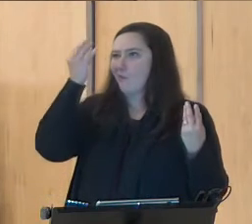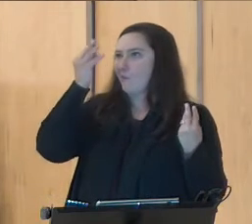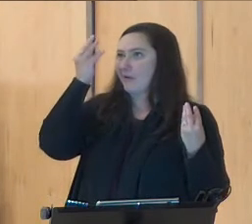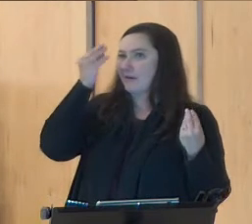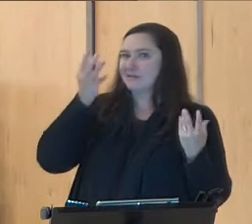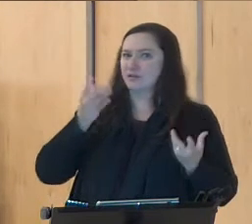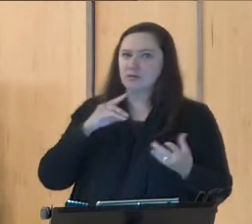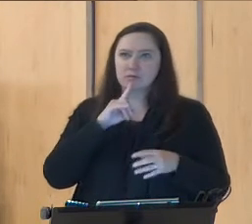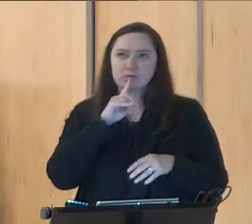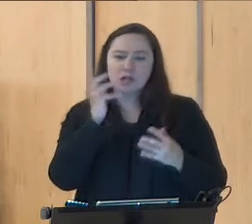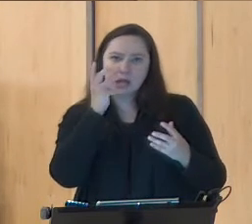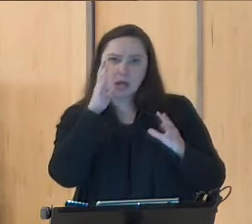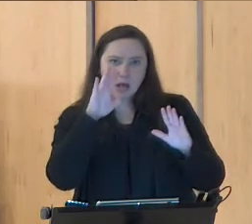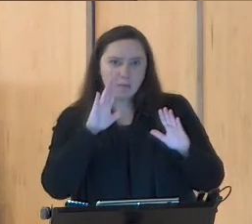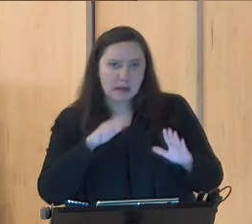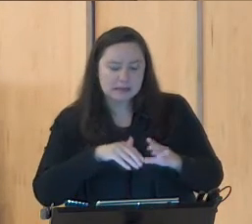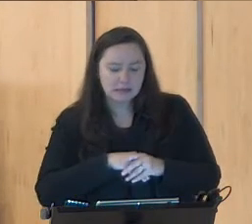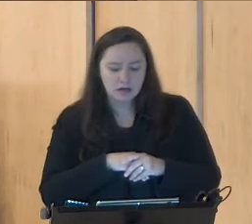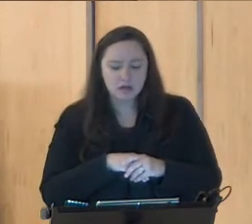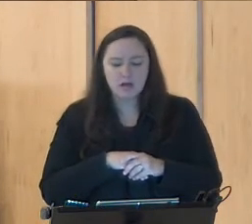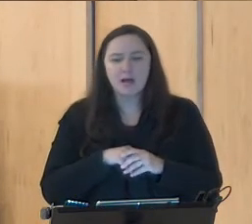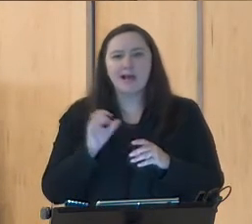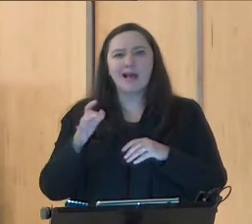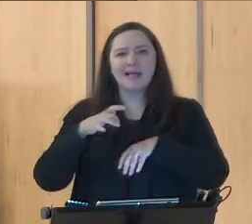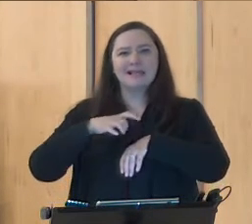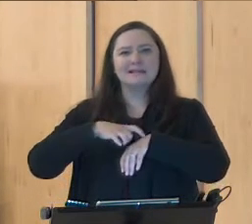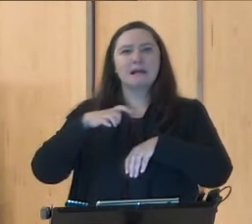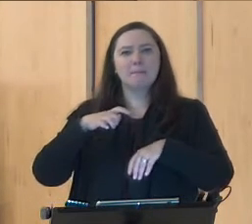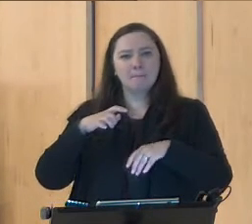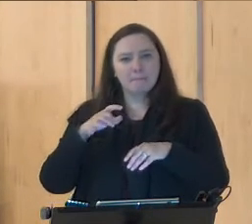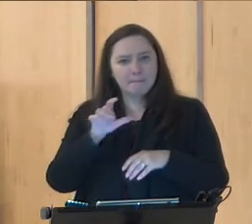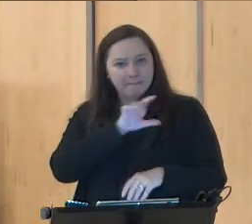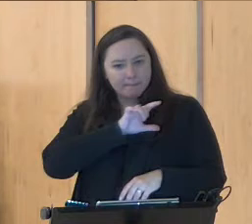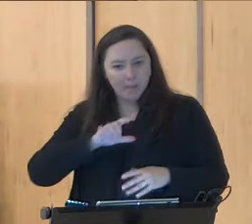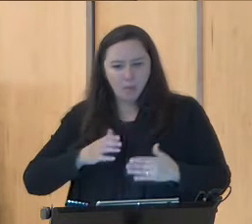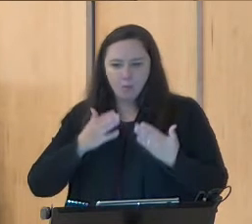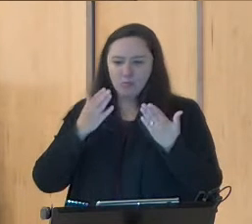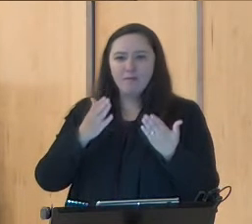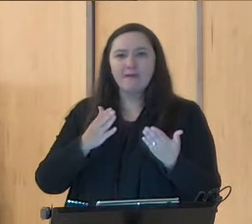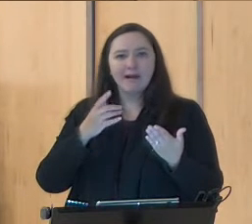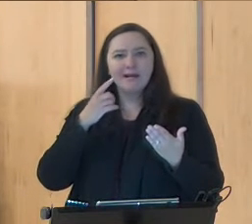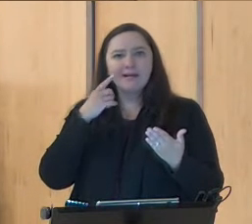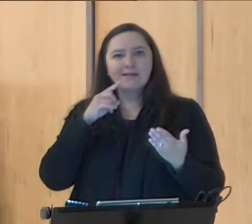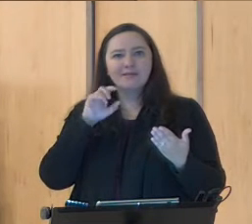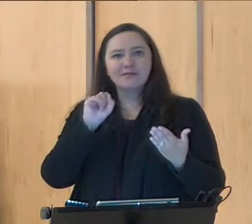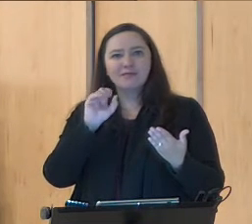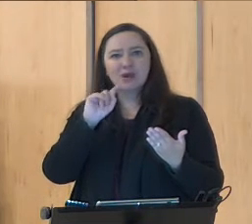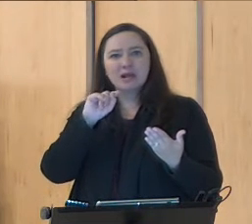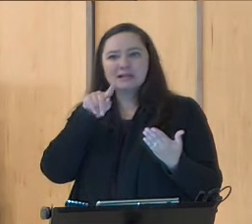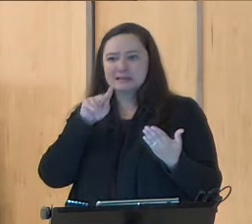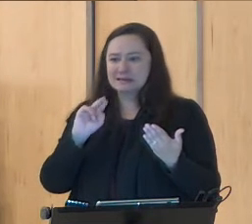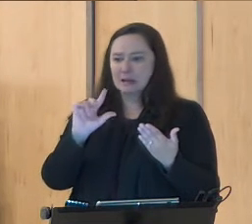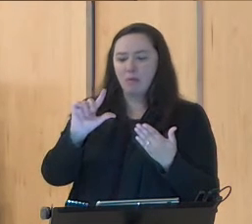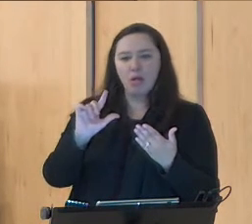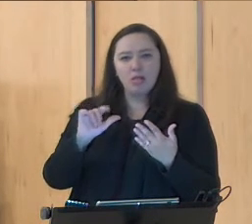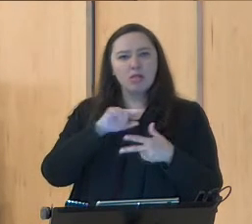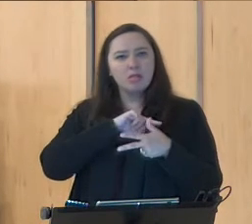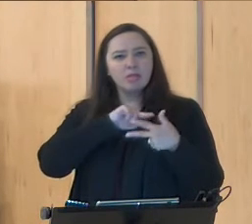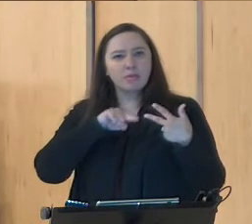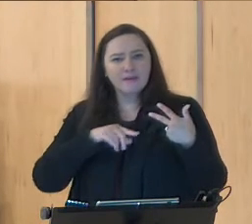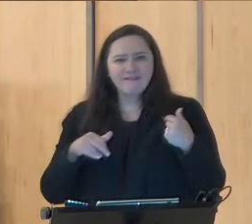and this is an amazing thing. At this time, the Lord has provided for St. Paul 3 full-time pastors,